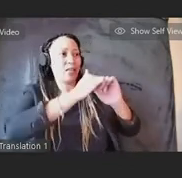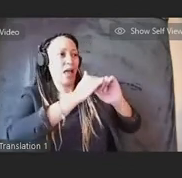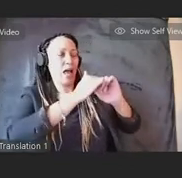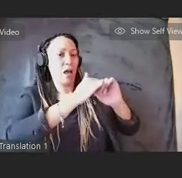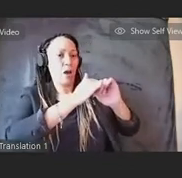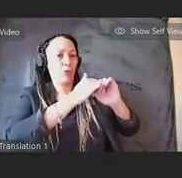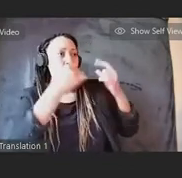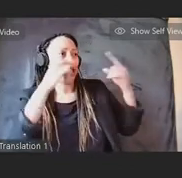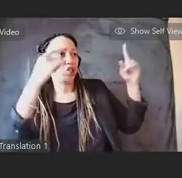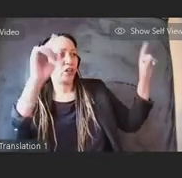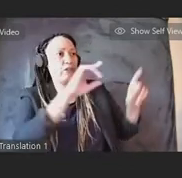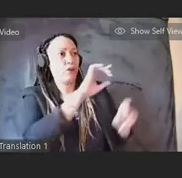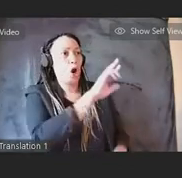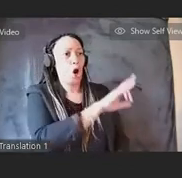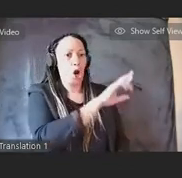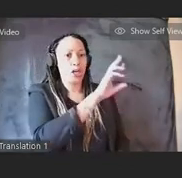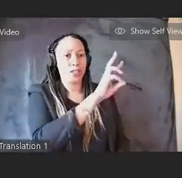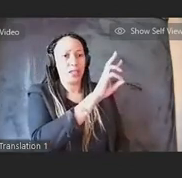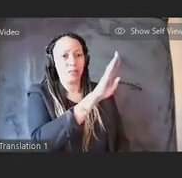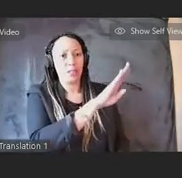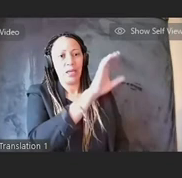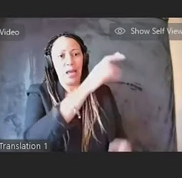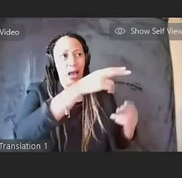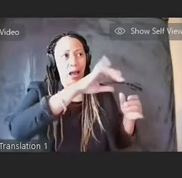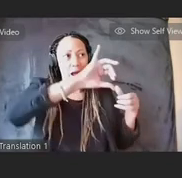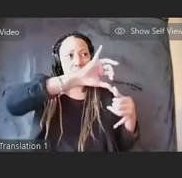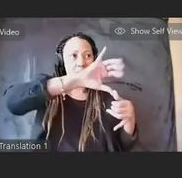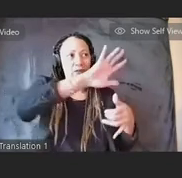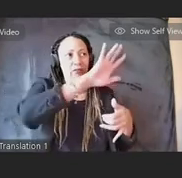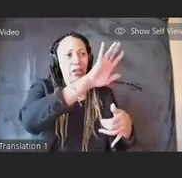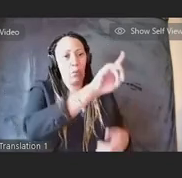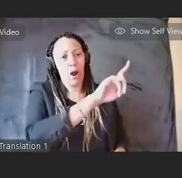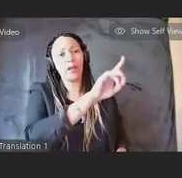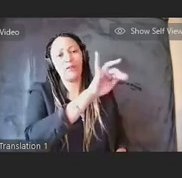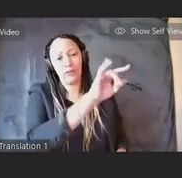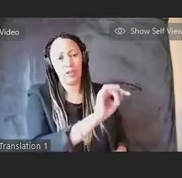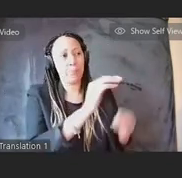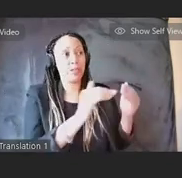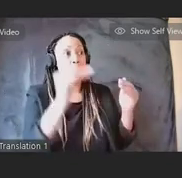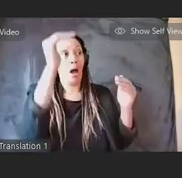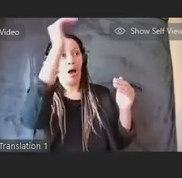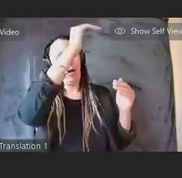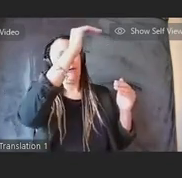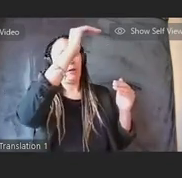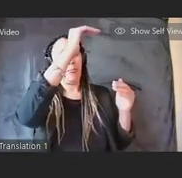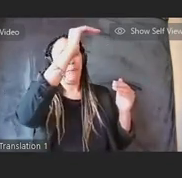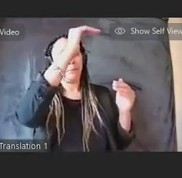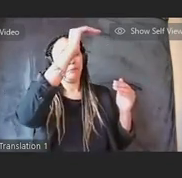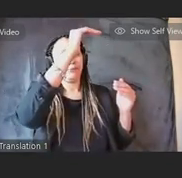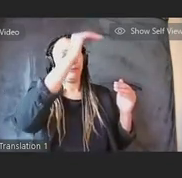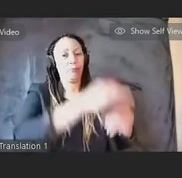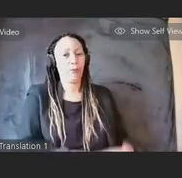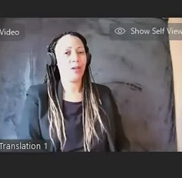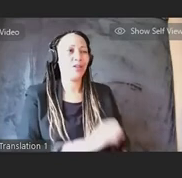that achieves the R6B height of 51 feet, but it goes above the R6B floor area